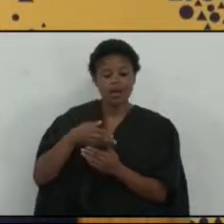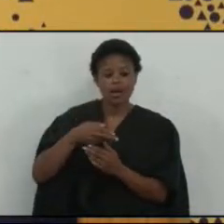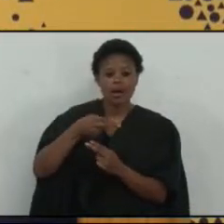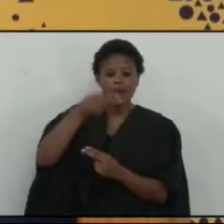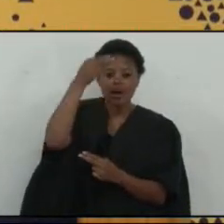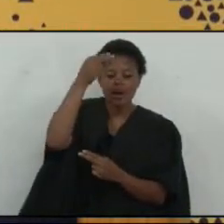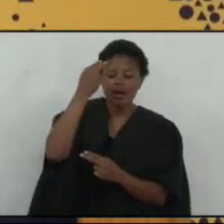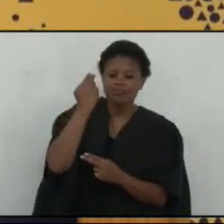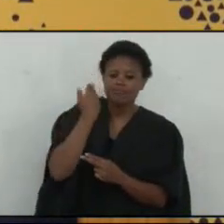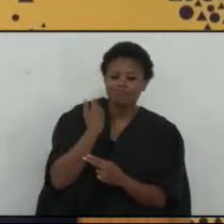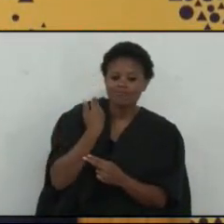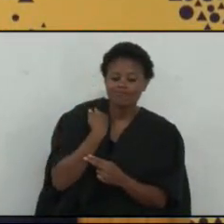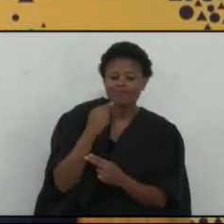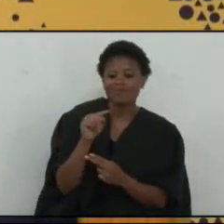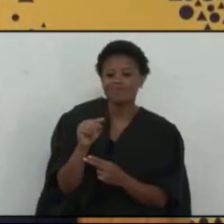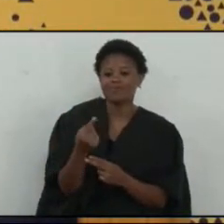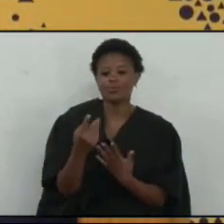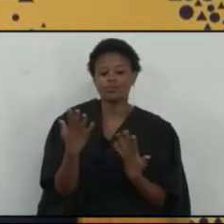inflation,